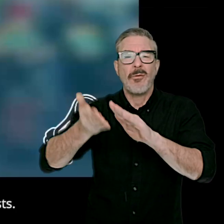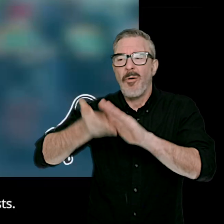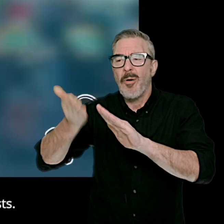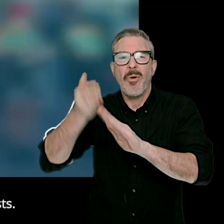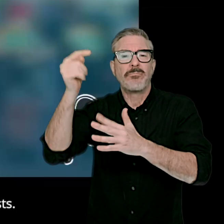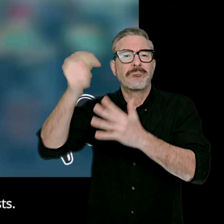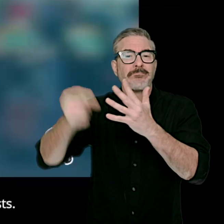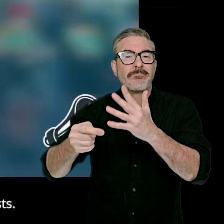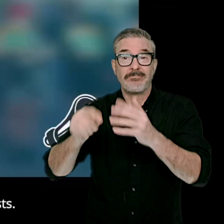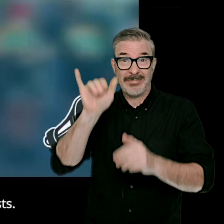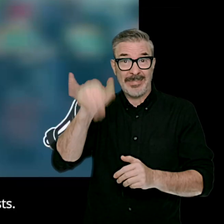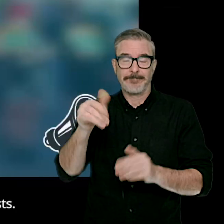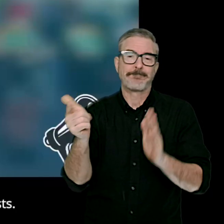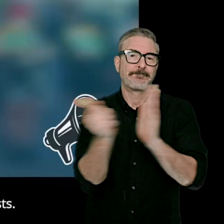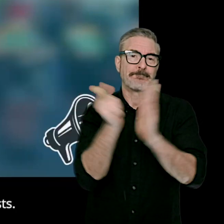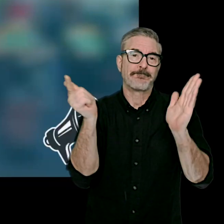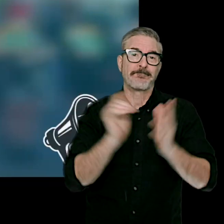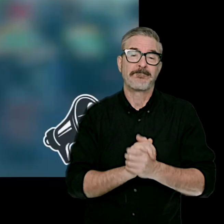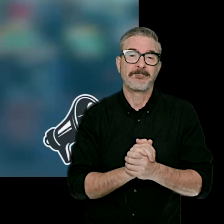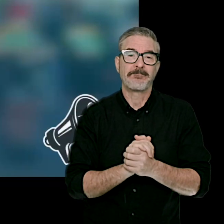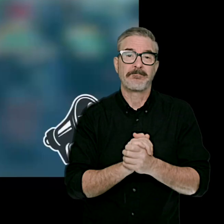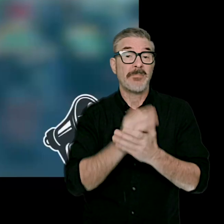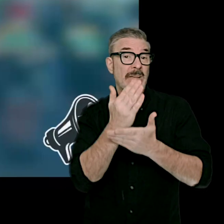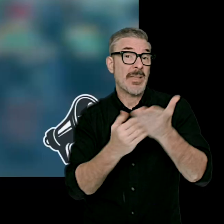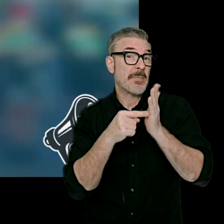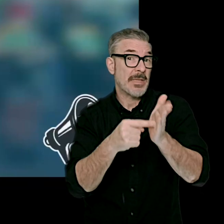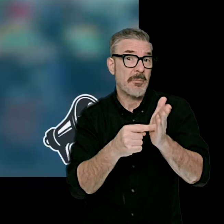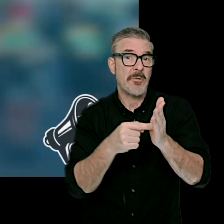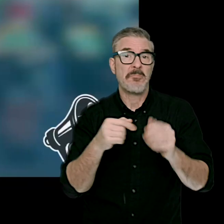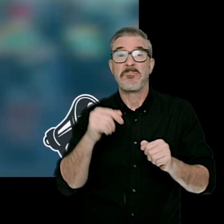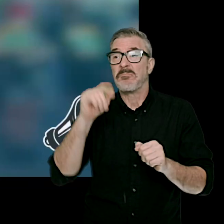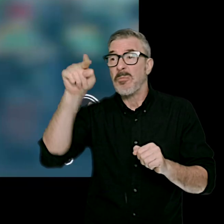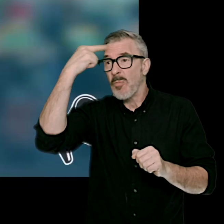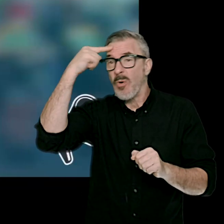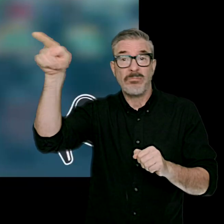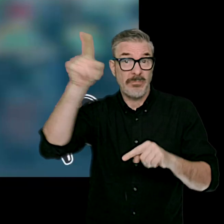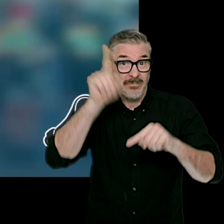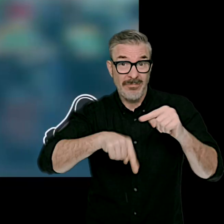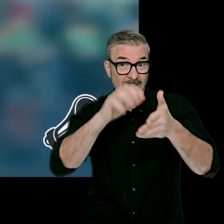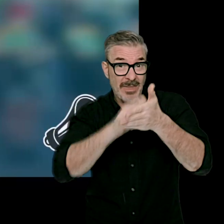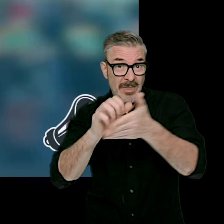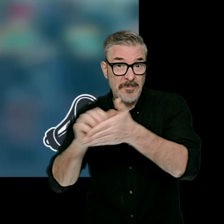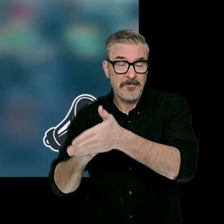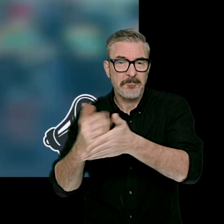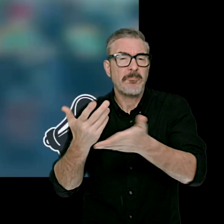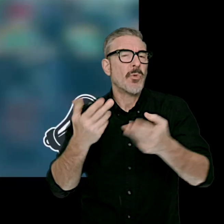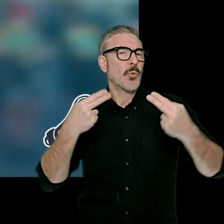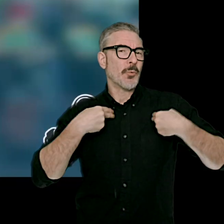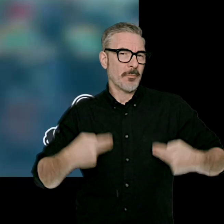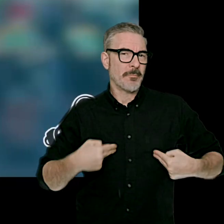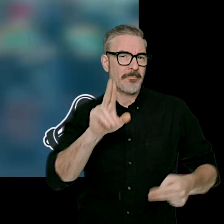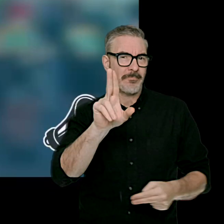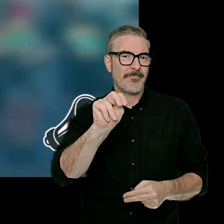any purpose, such as business costs. What this could look like